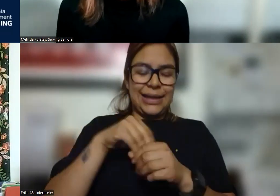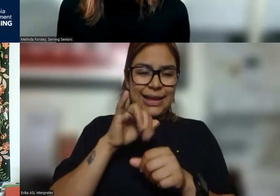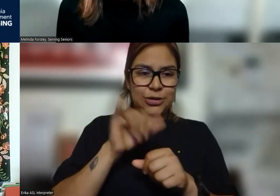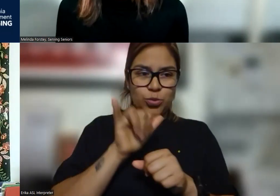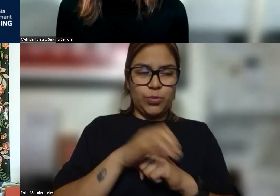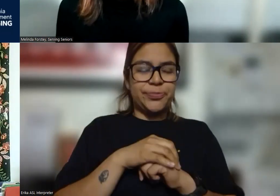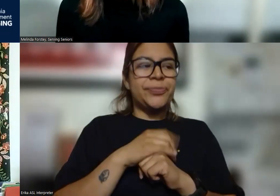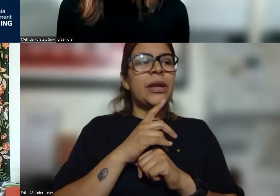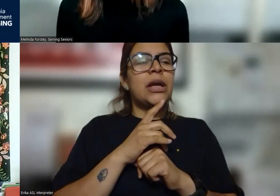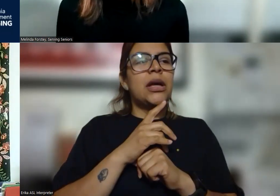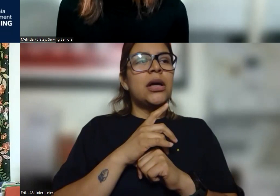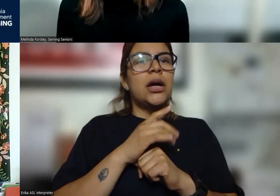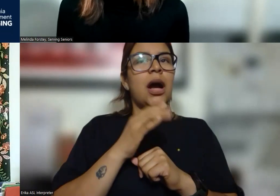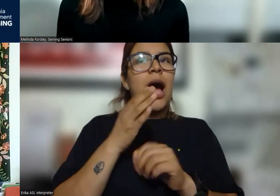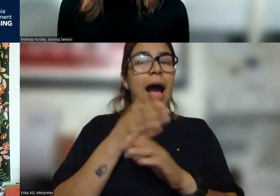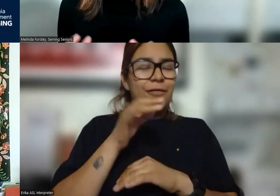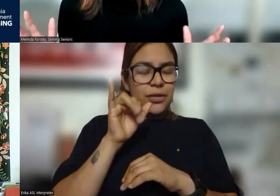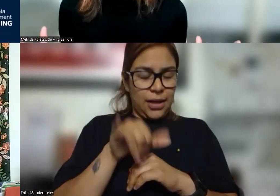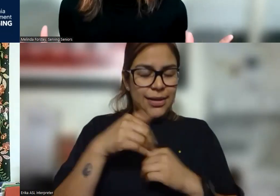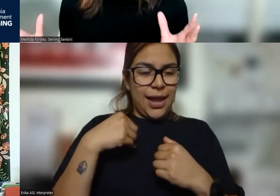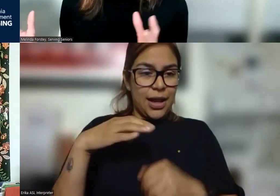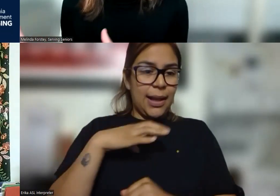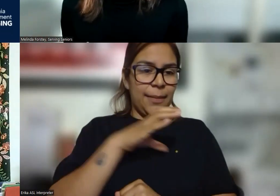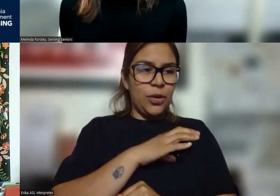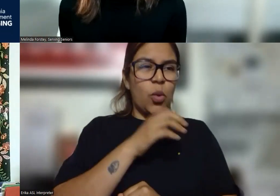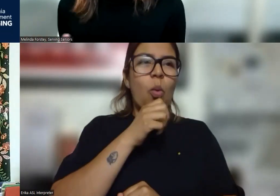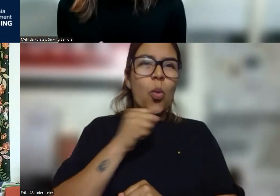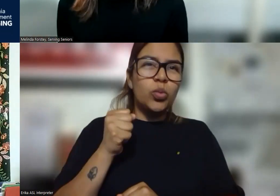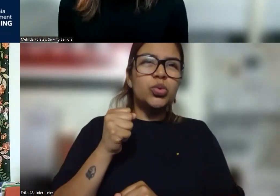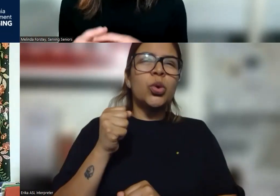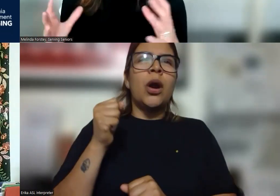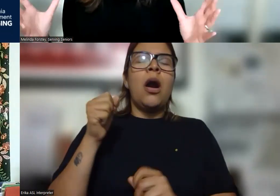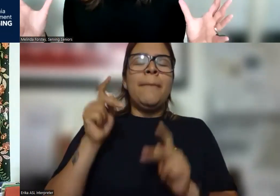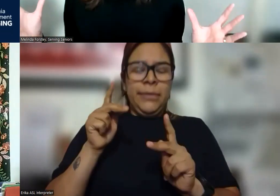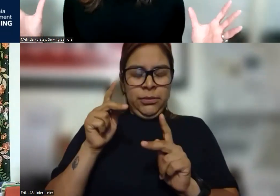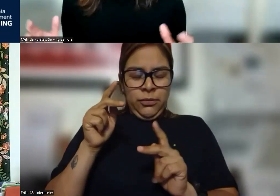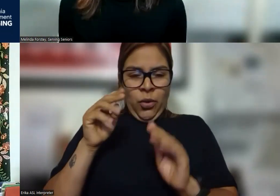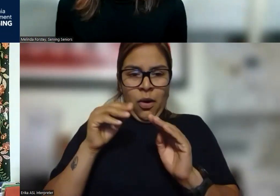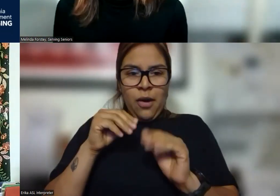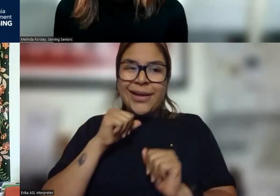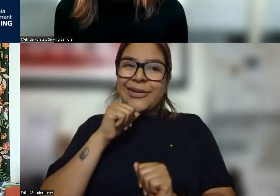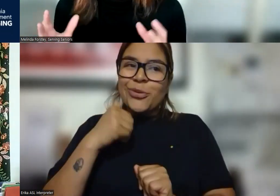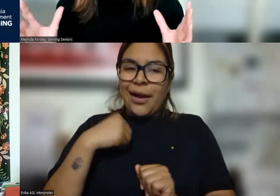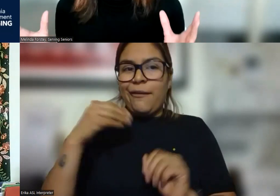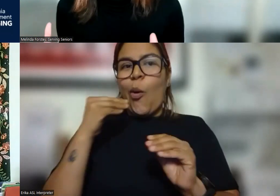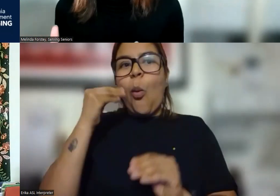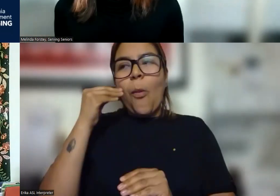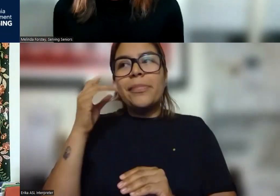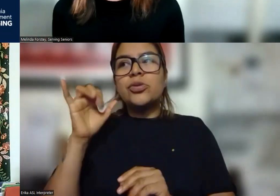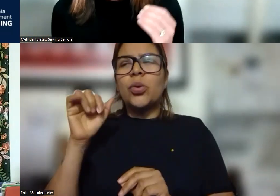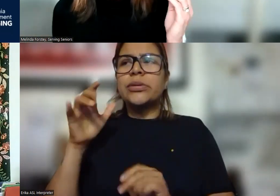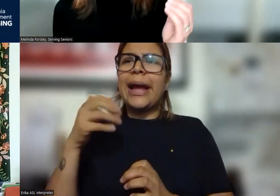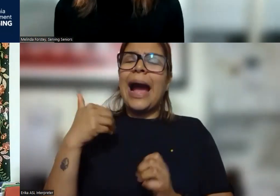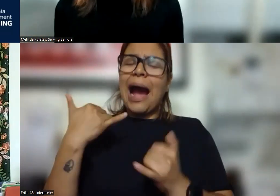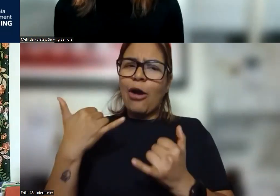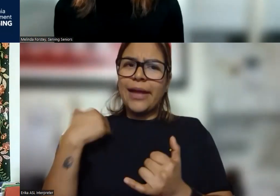they did form an ad hoc committee on older adult homelessness. And from that committee, they have created a whole list